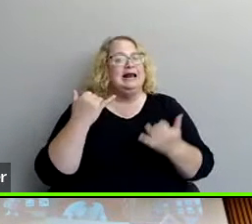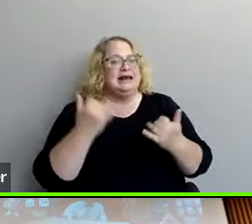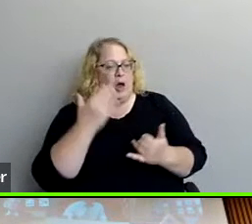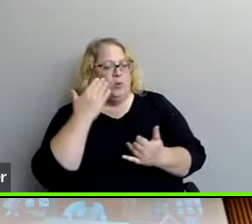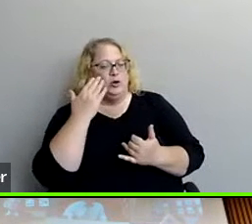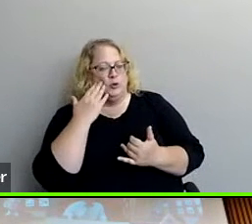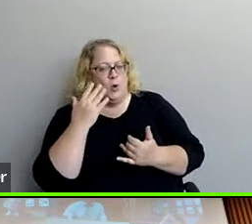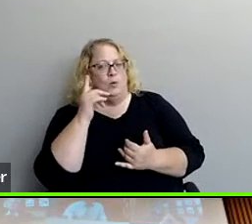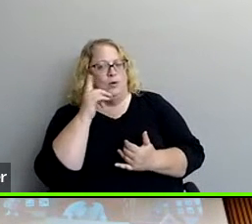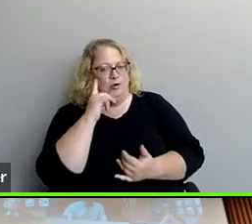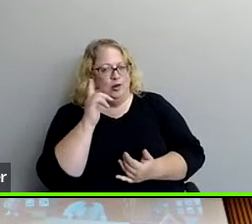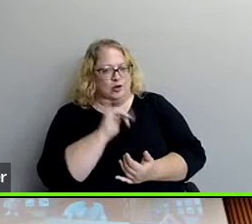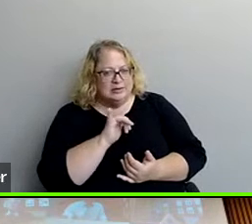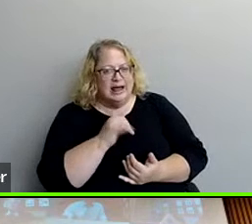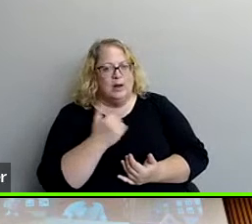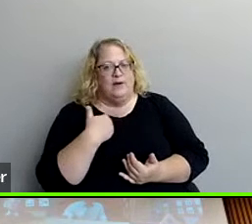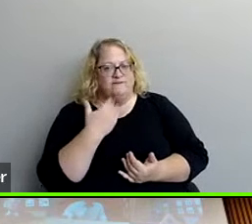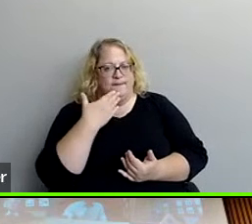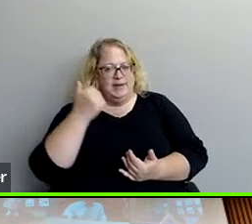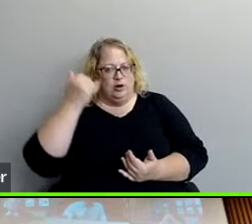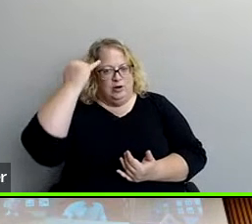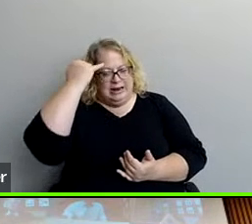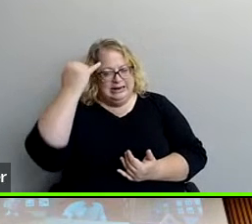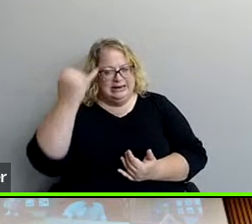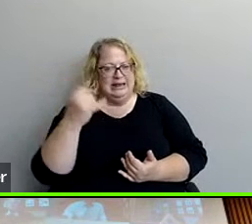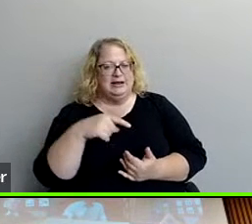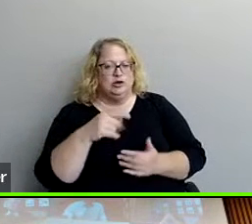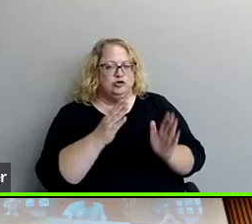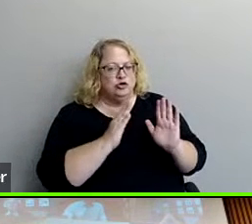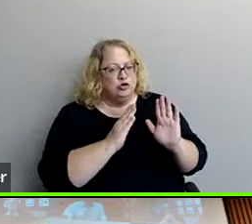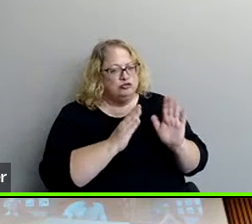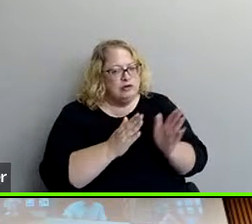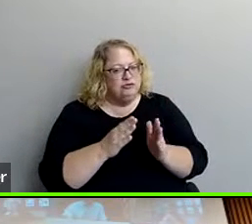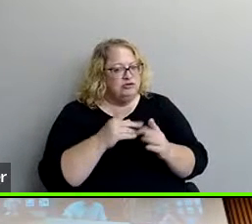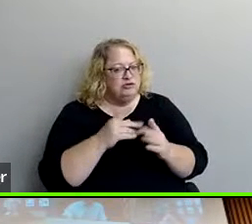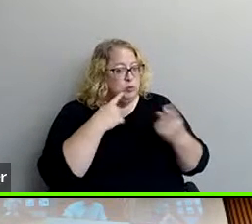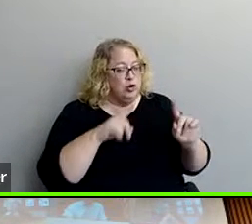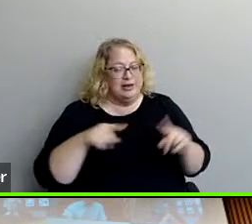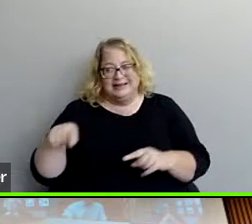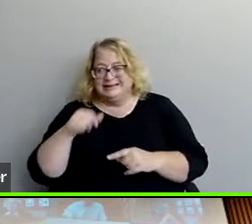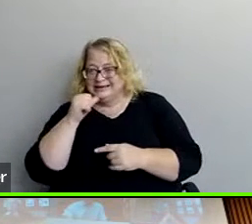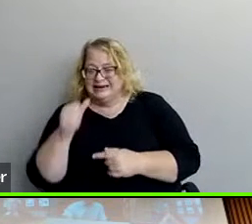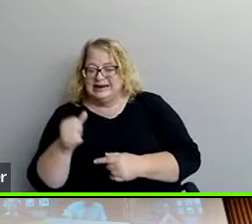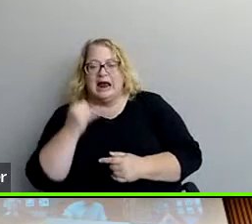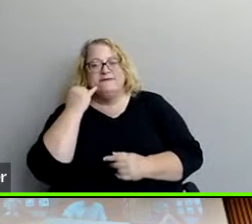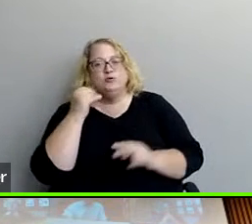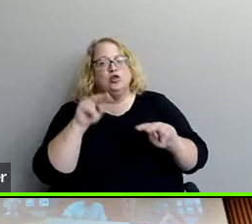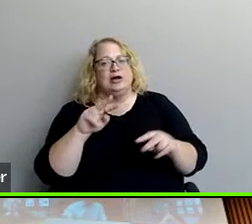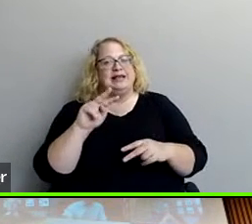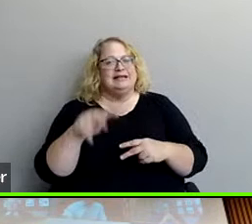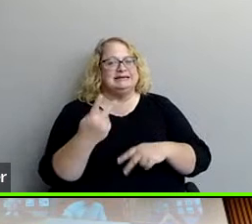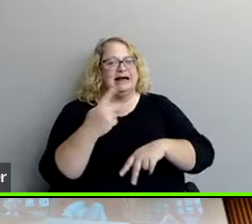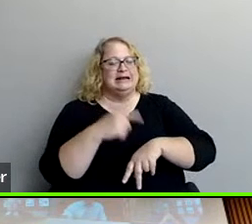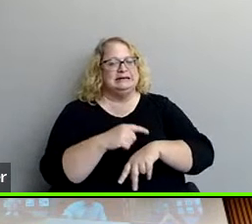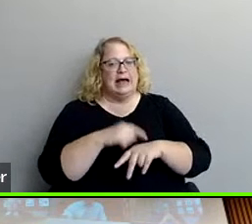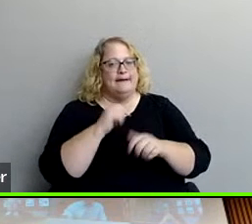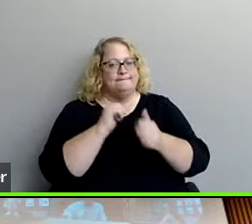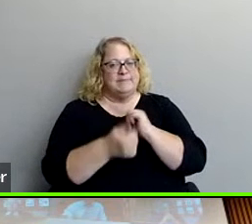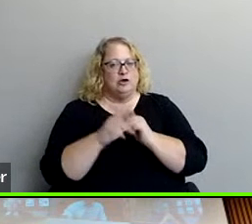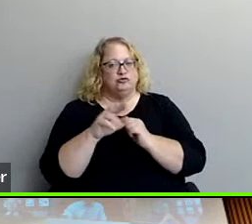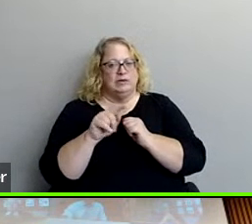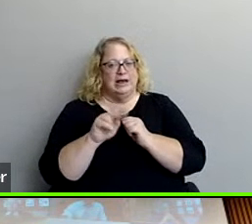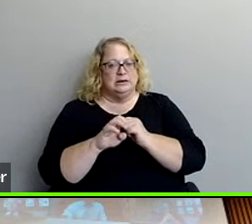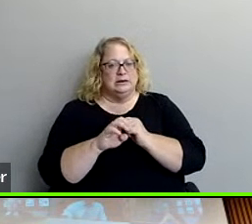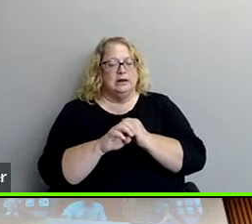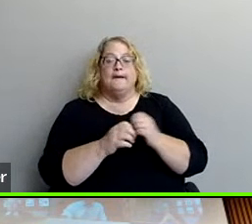we know what we're getting ourselves into, and we have a better idea of these strategies worked, those strategies didn't. Because if you looked at second time pass rate, we had a number of students